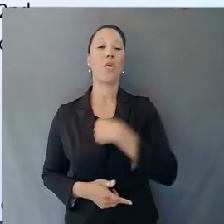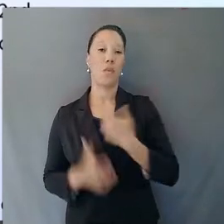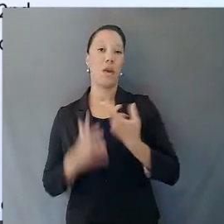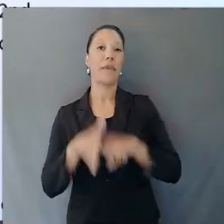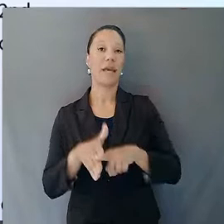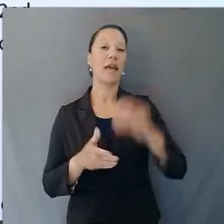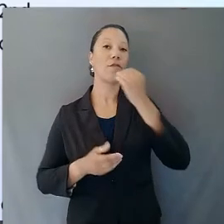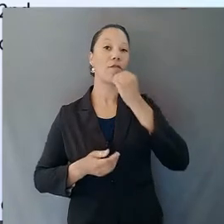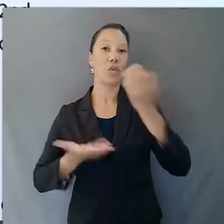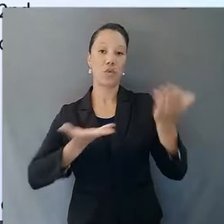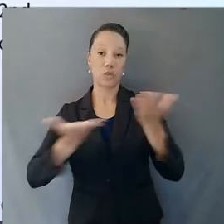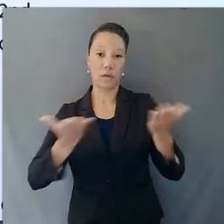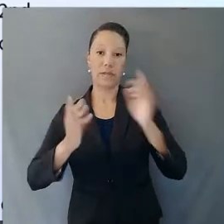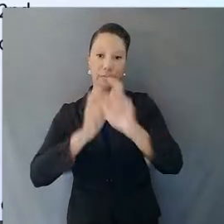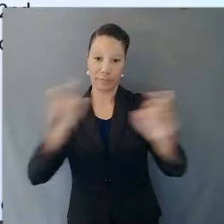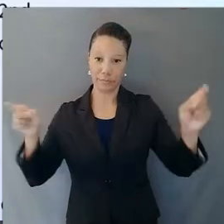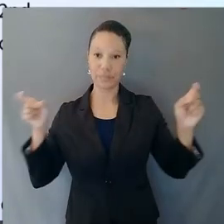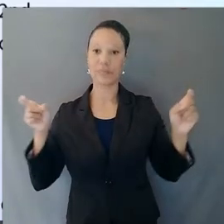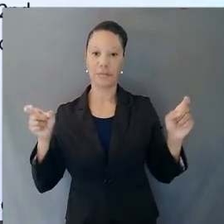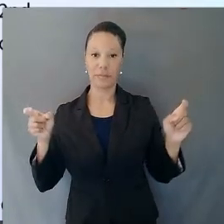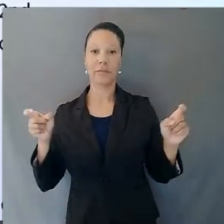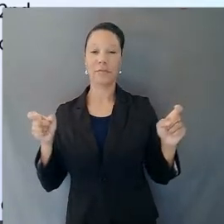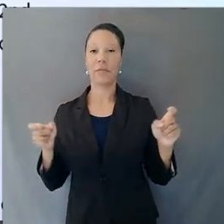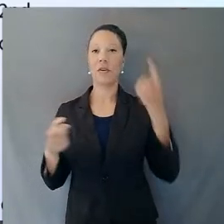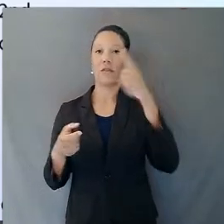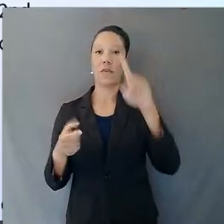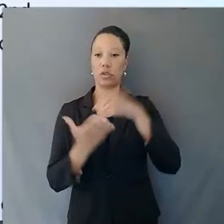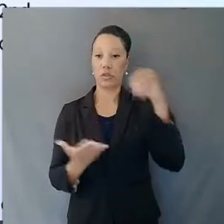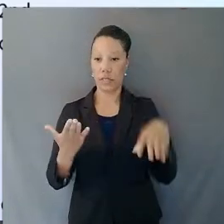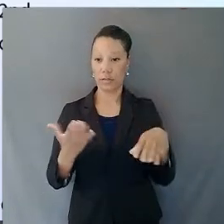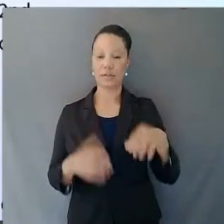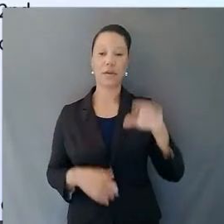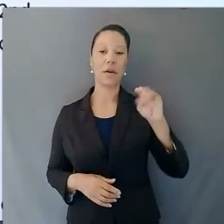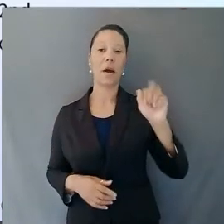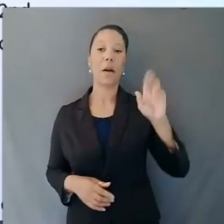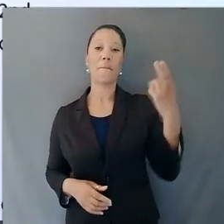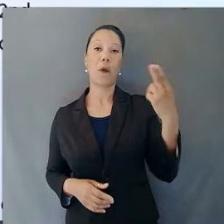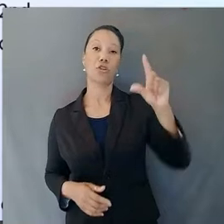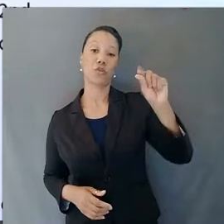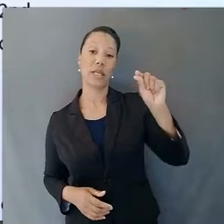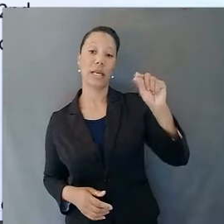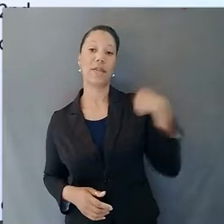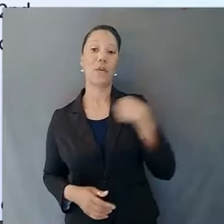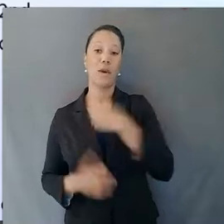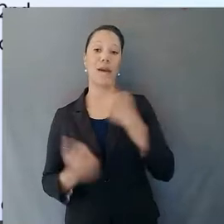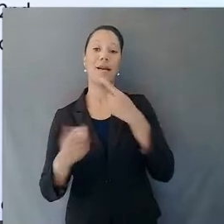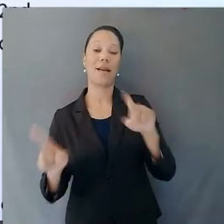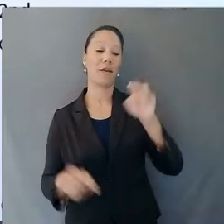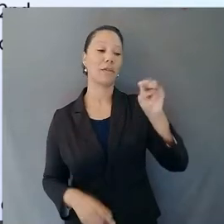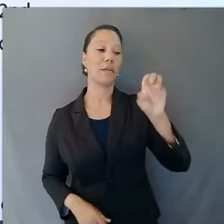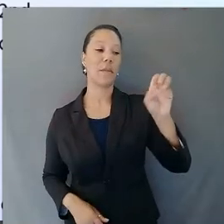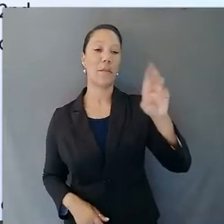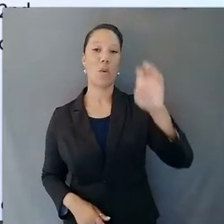district. And then on March 20th, we announced a memorandum of understanding with teachers for distance